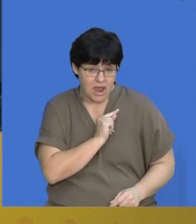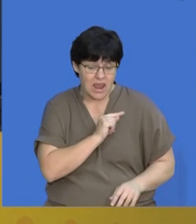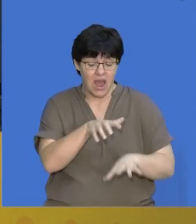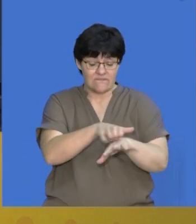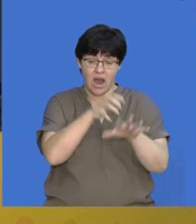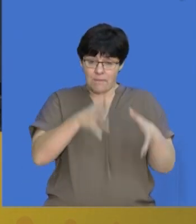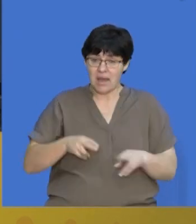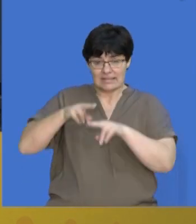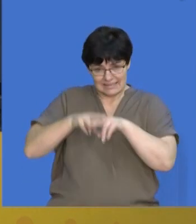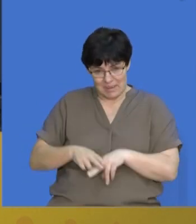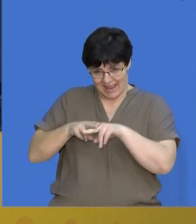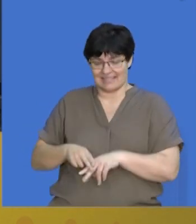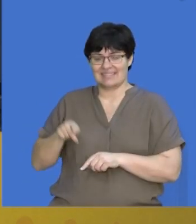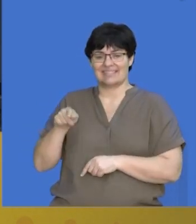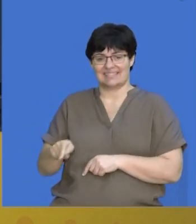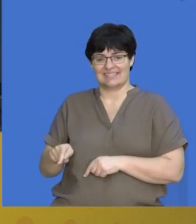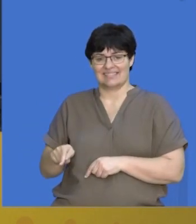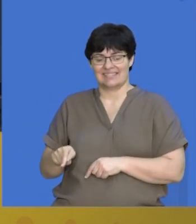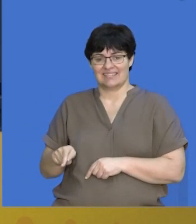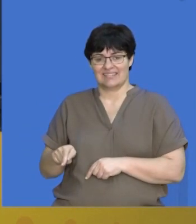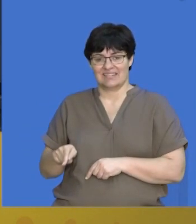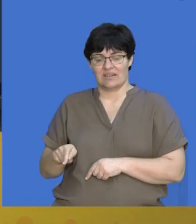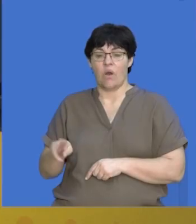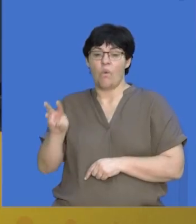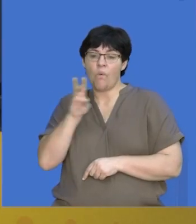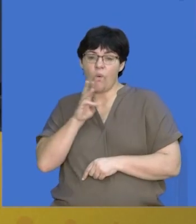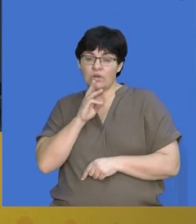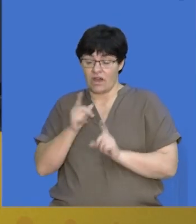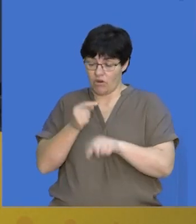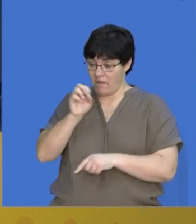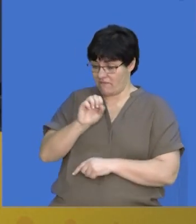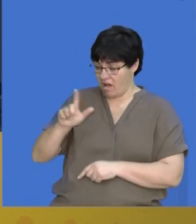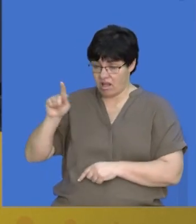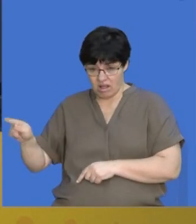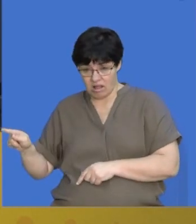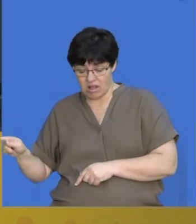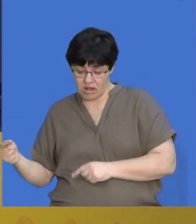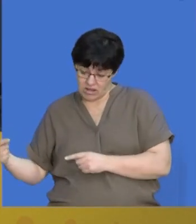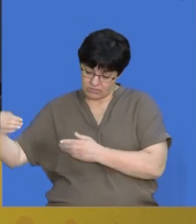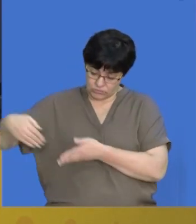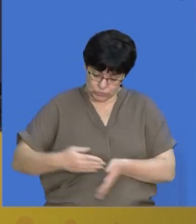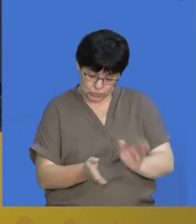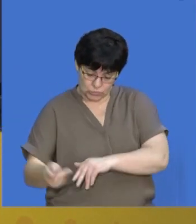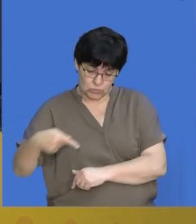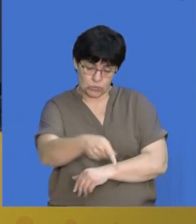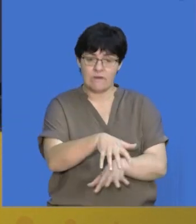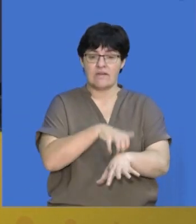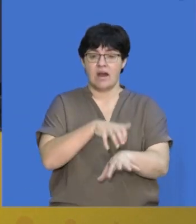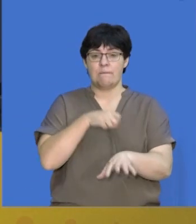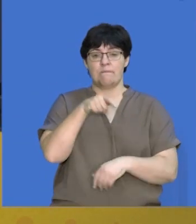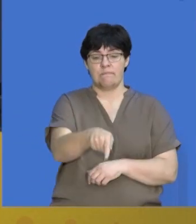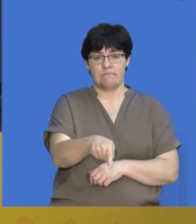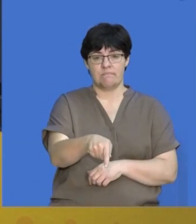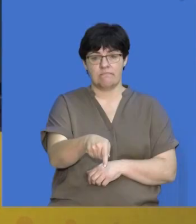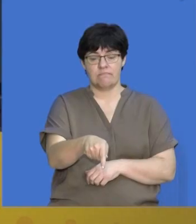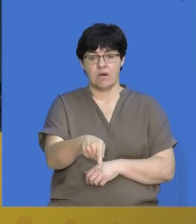are dependent on channeling the water from the Vaal River to their farms. And what happens? If